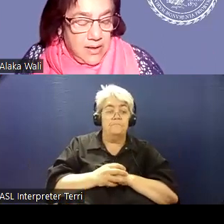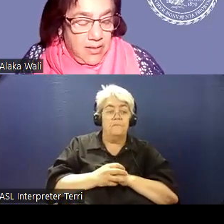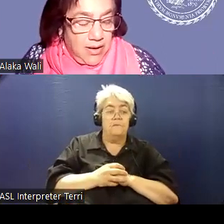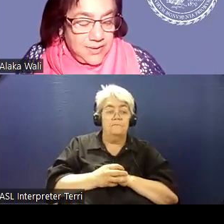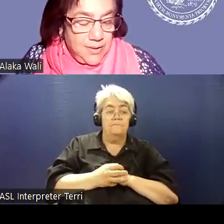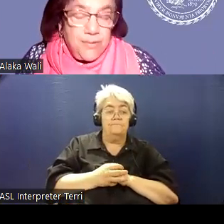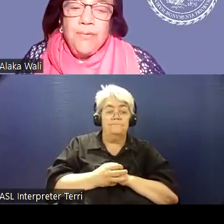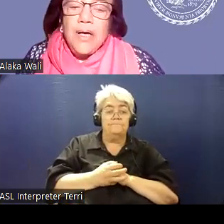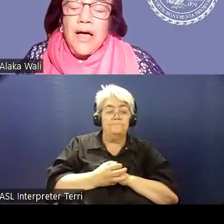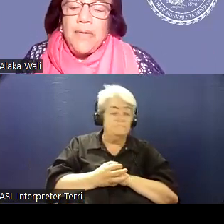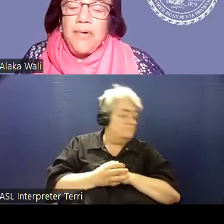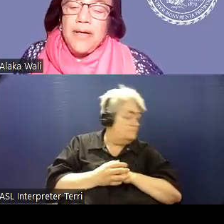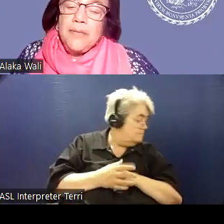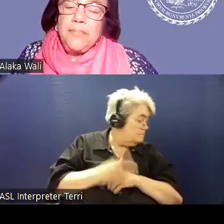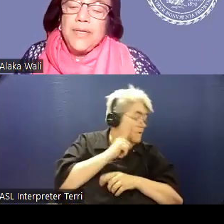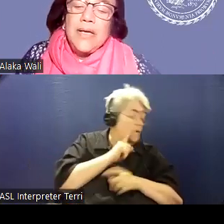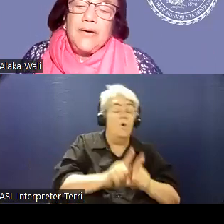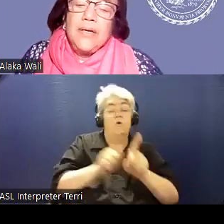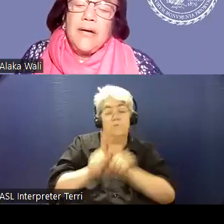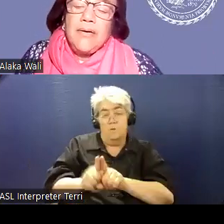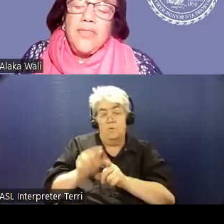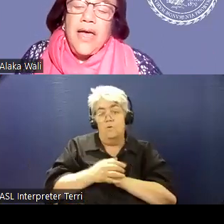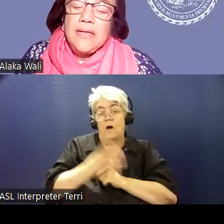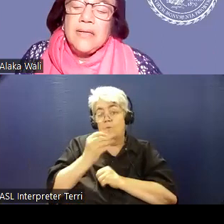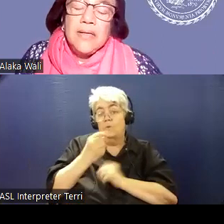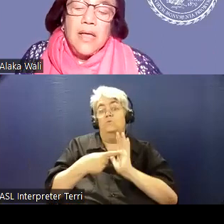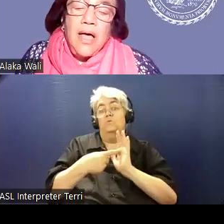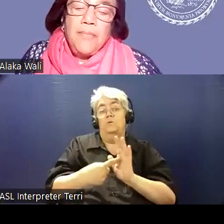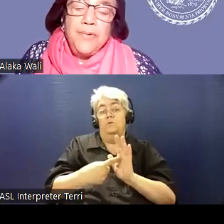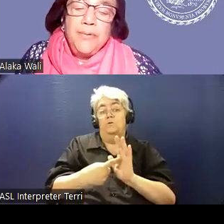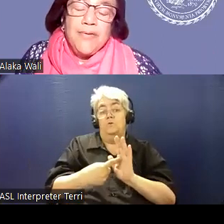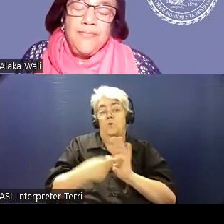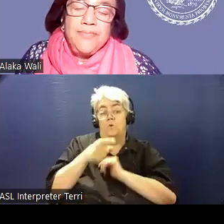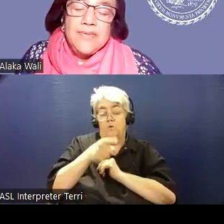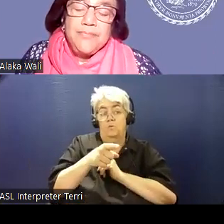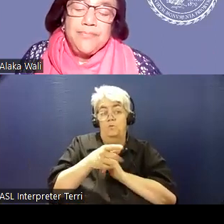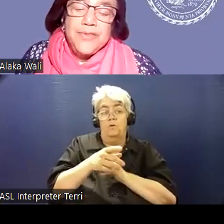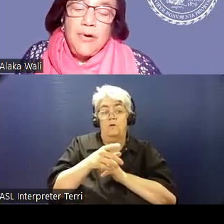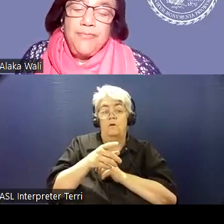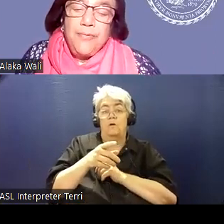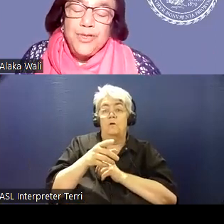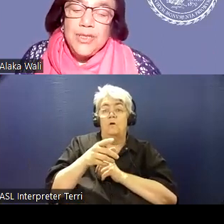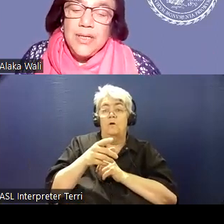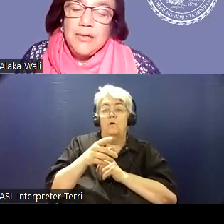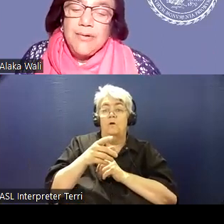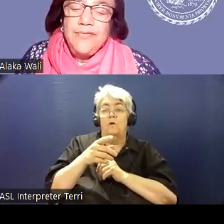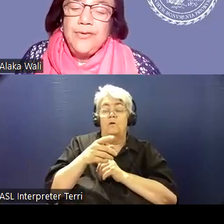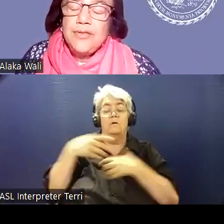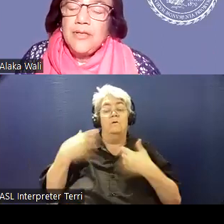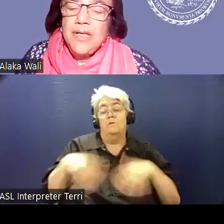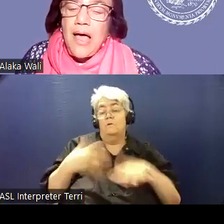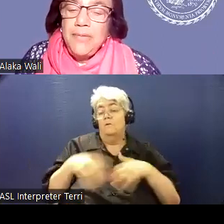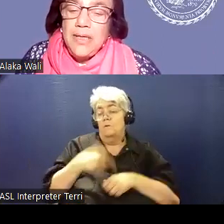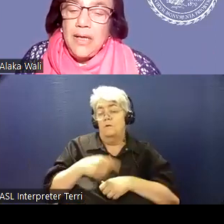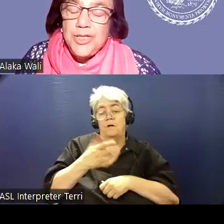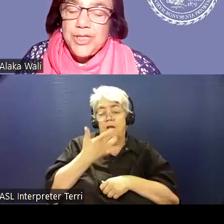And also, I wanted to point out here that we were so fortunate and grateful to